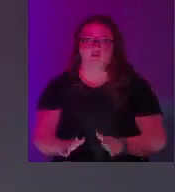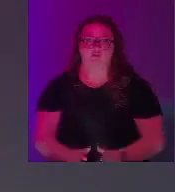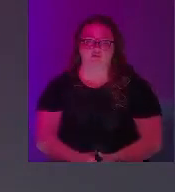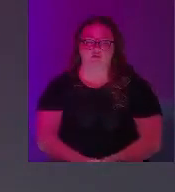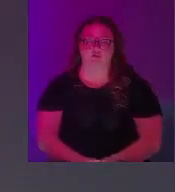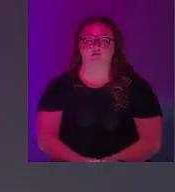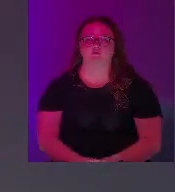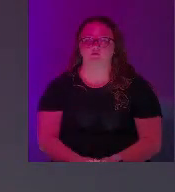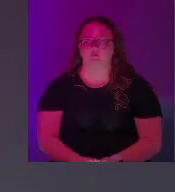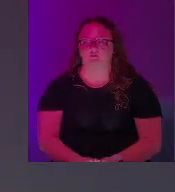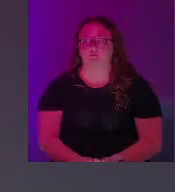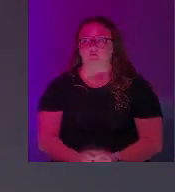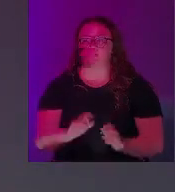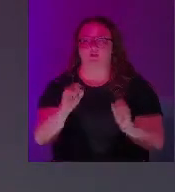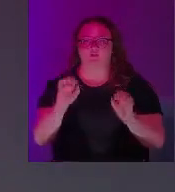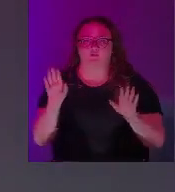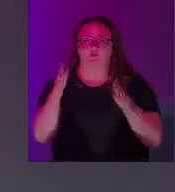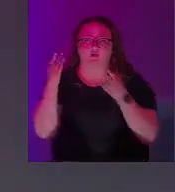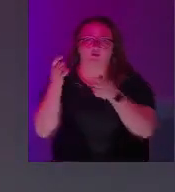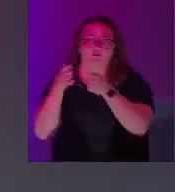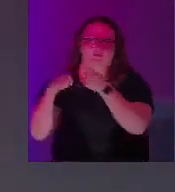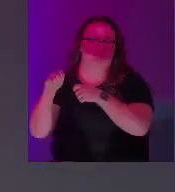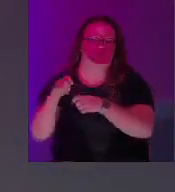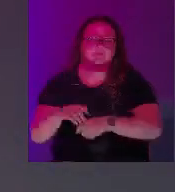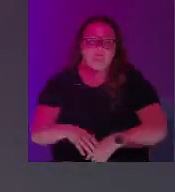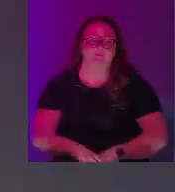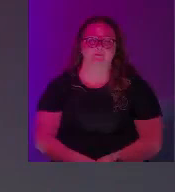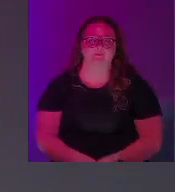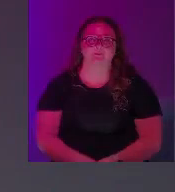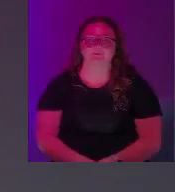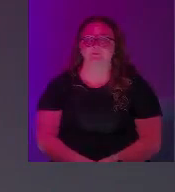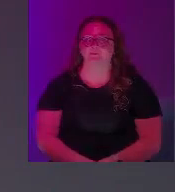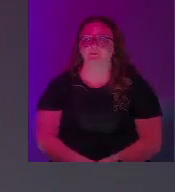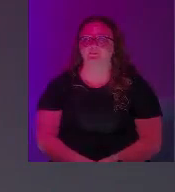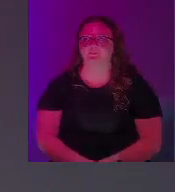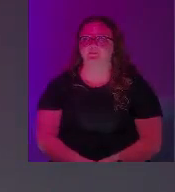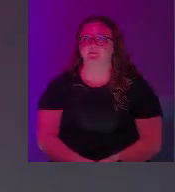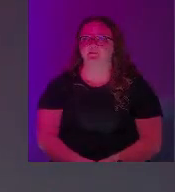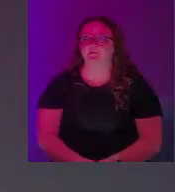you can provide a replacement for your assignment.